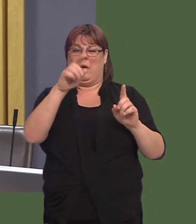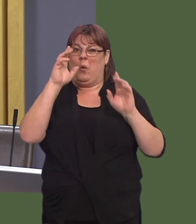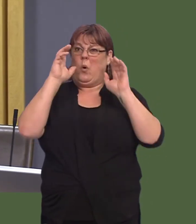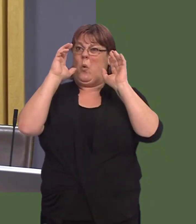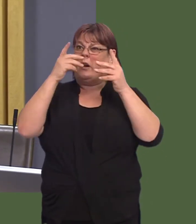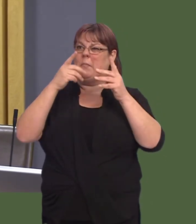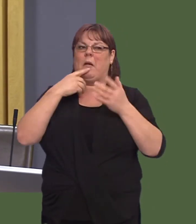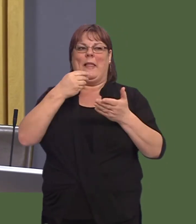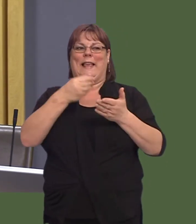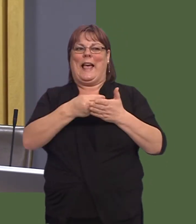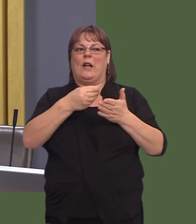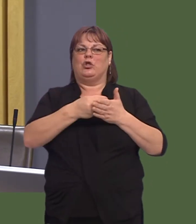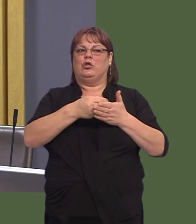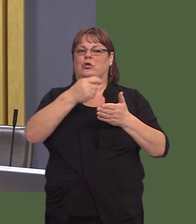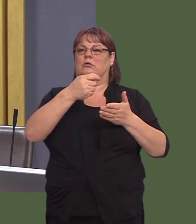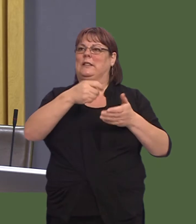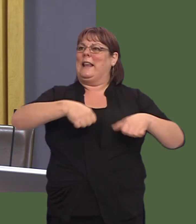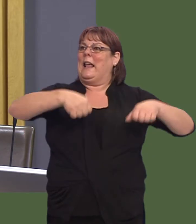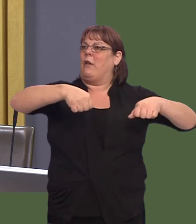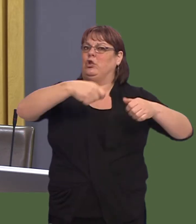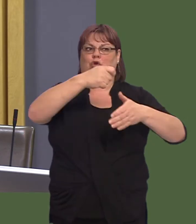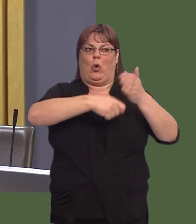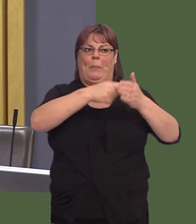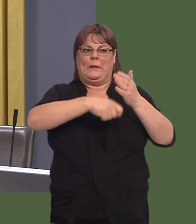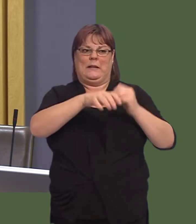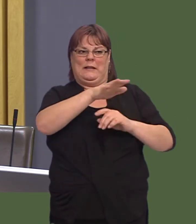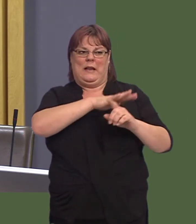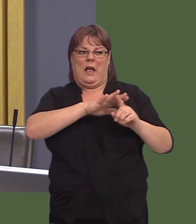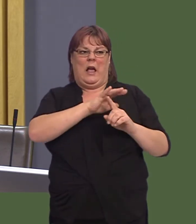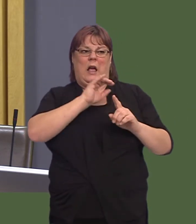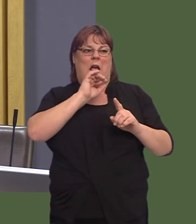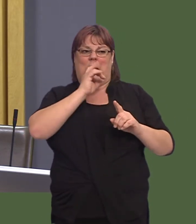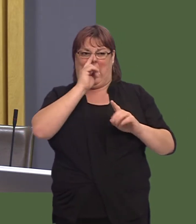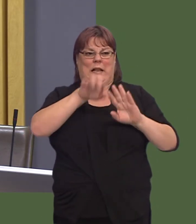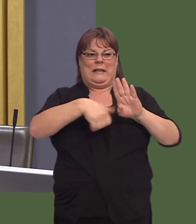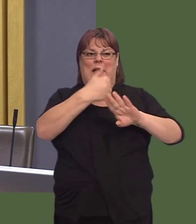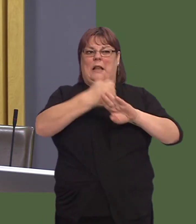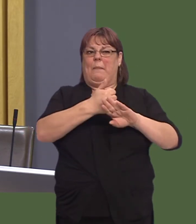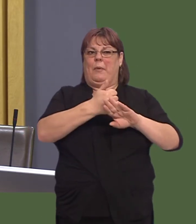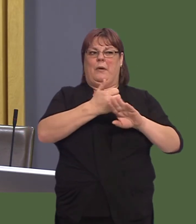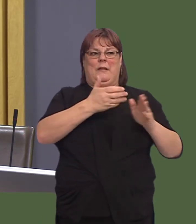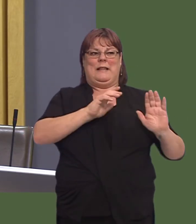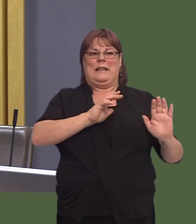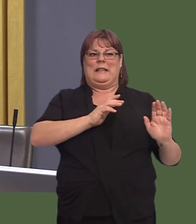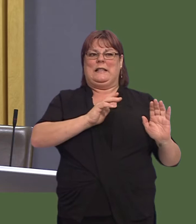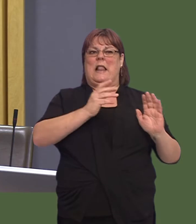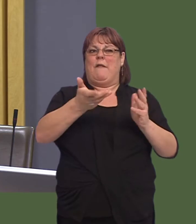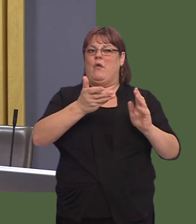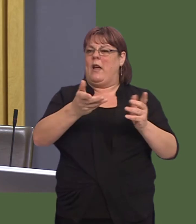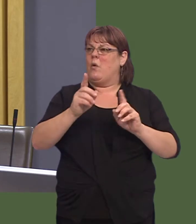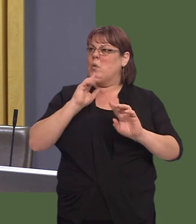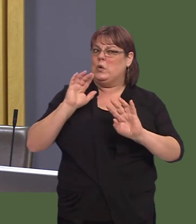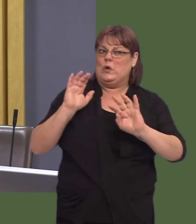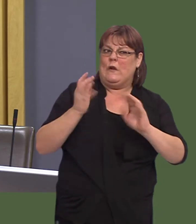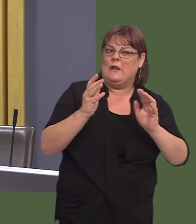cash and carries local to them will simply not, in the short term, be able to set up delivery schedules and